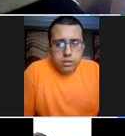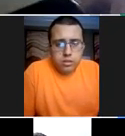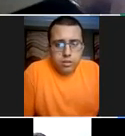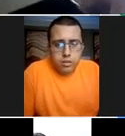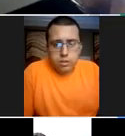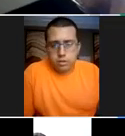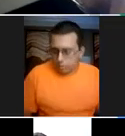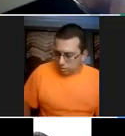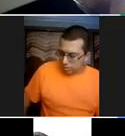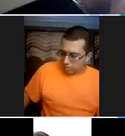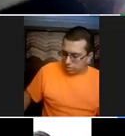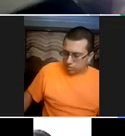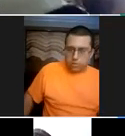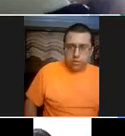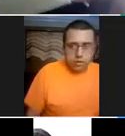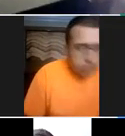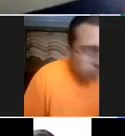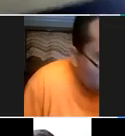Here's what it says.